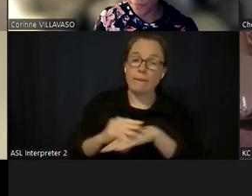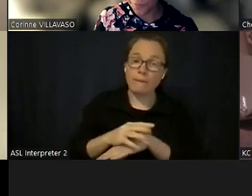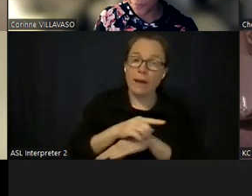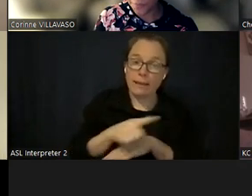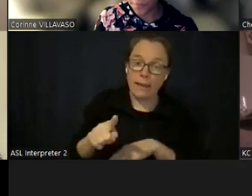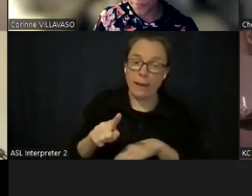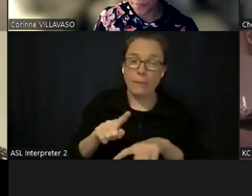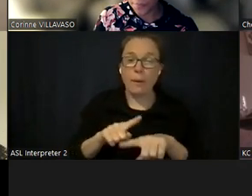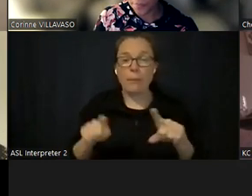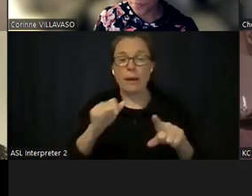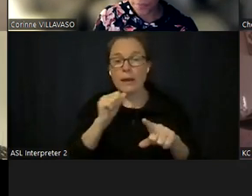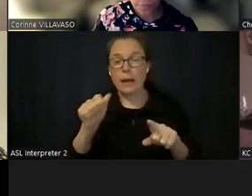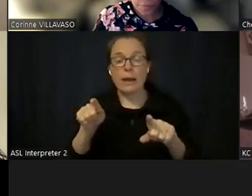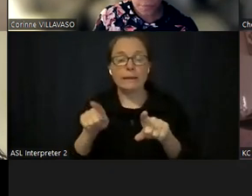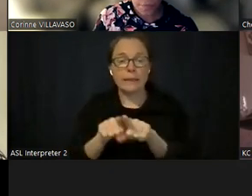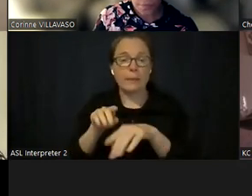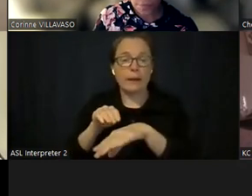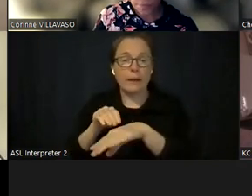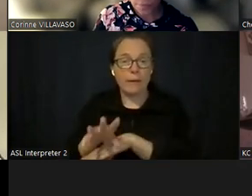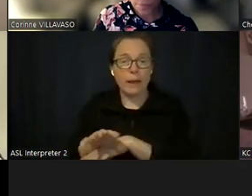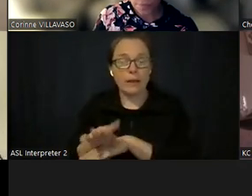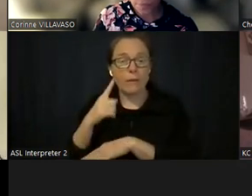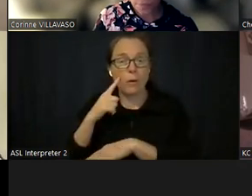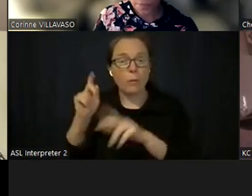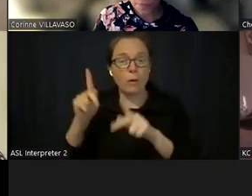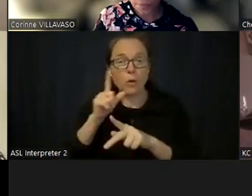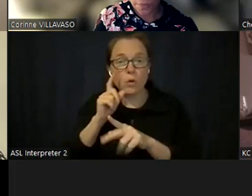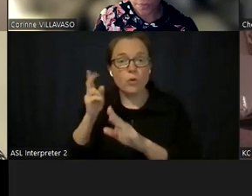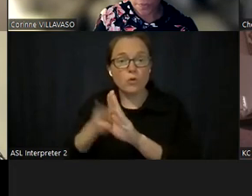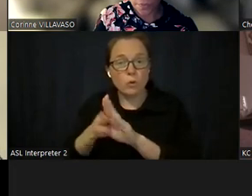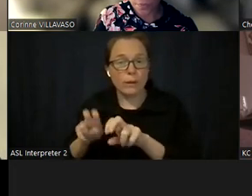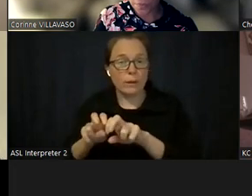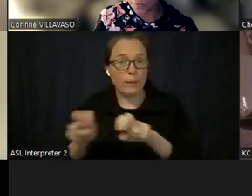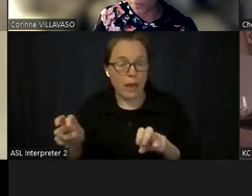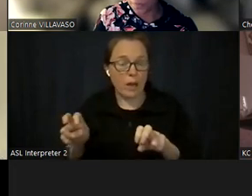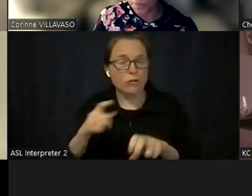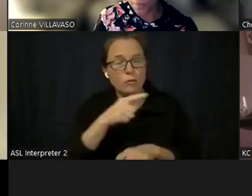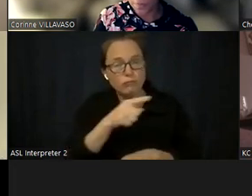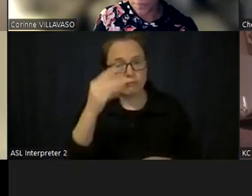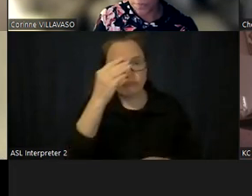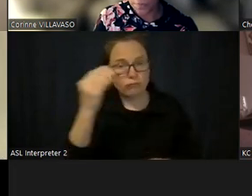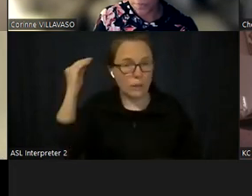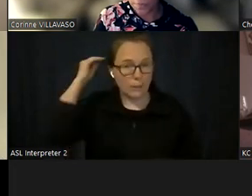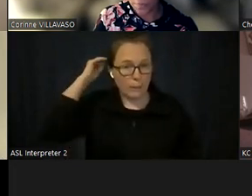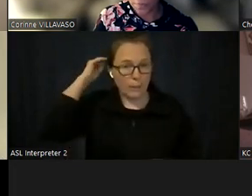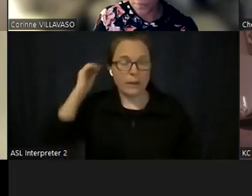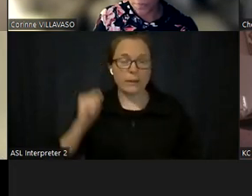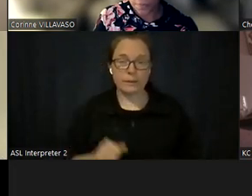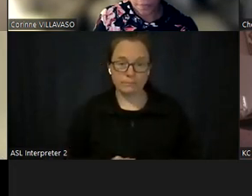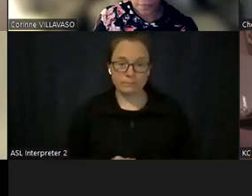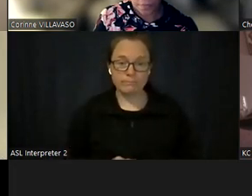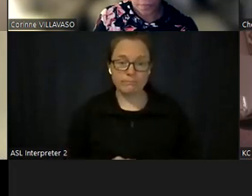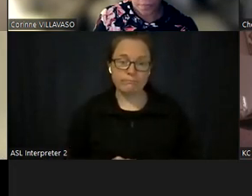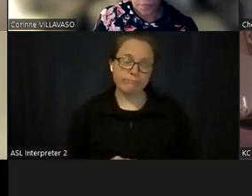way as someone who was on the panel. So that's just something to keep in mind as you go. And that's probably the